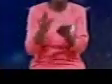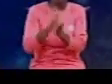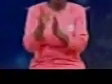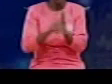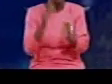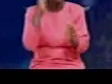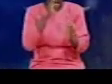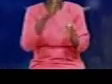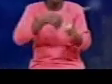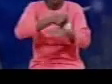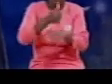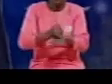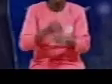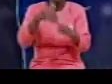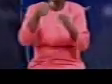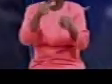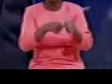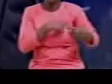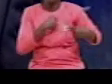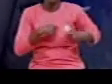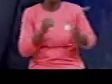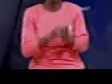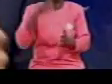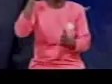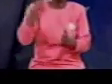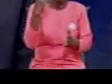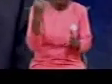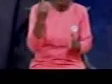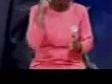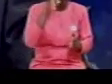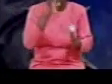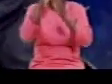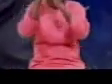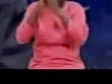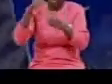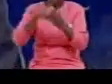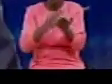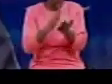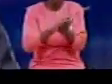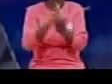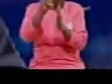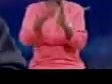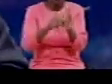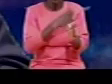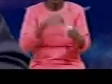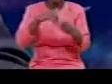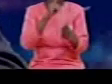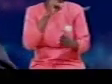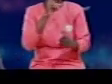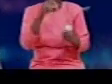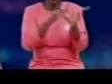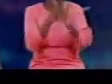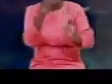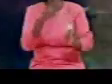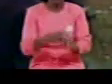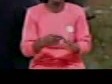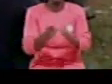alone and God alone will be worshipped in holiness and true spirituality in the name of Jesus